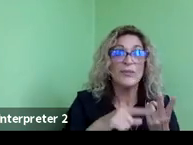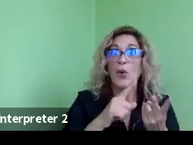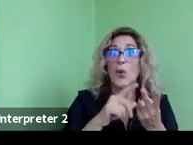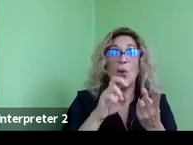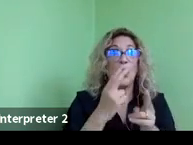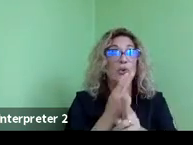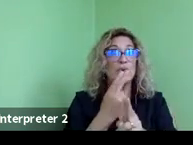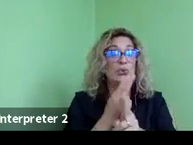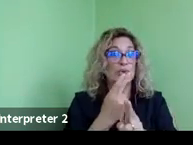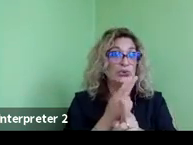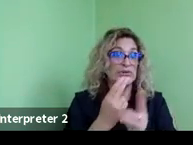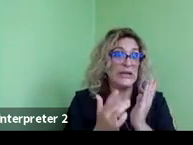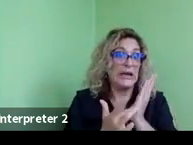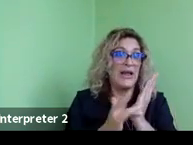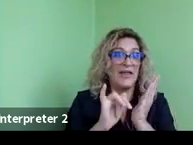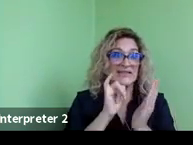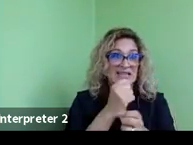it's a very different situation.